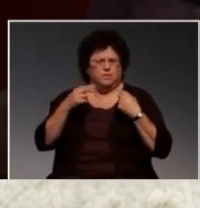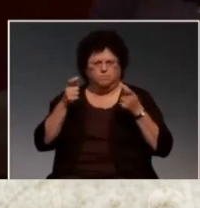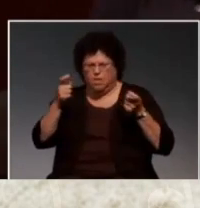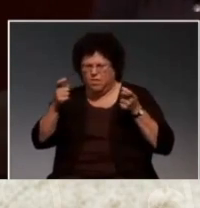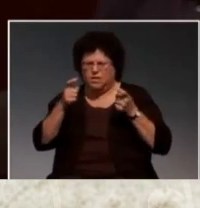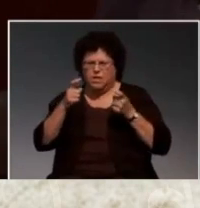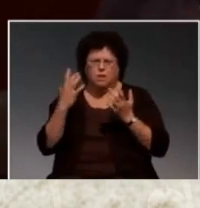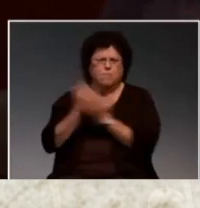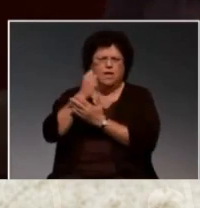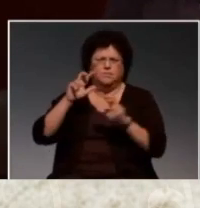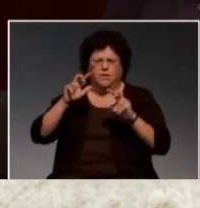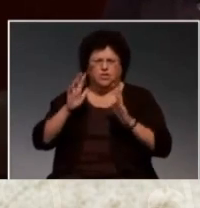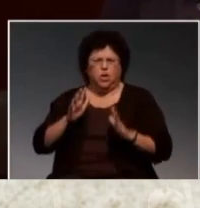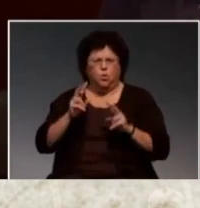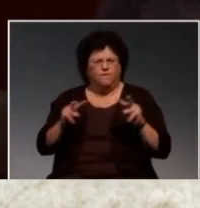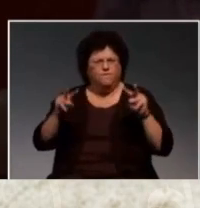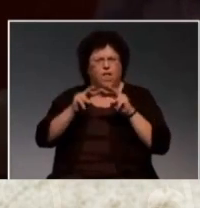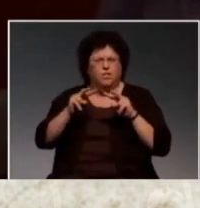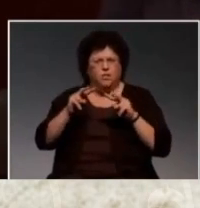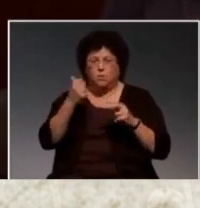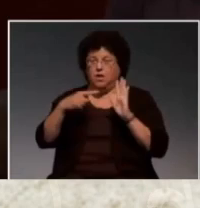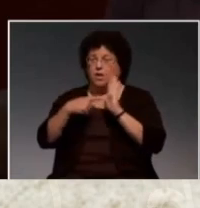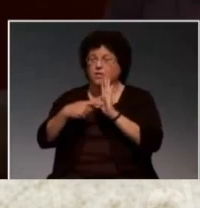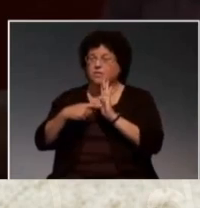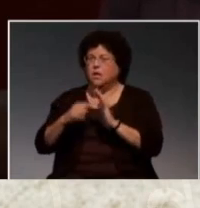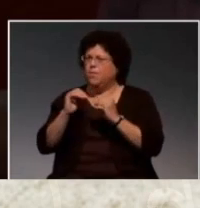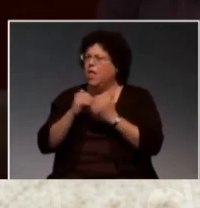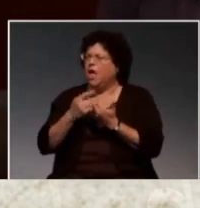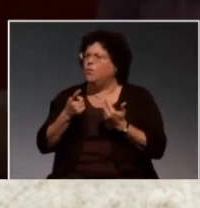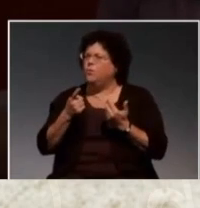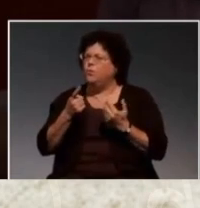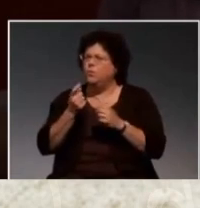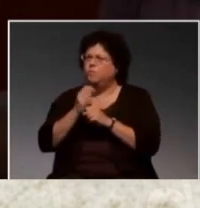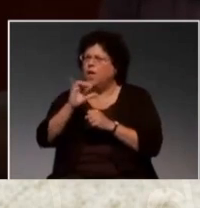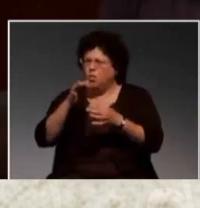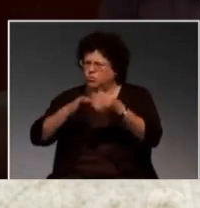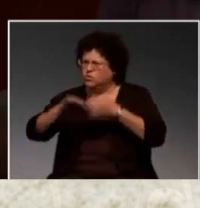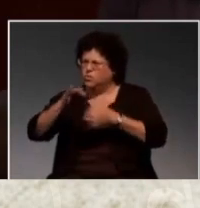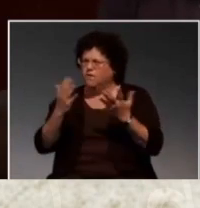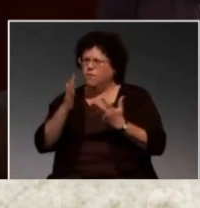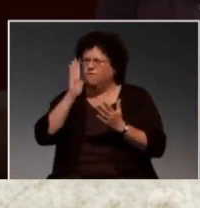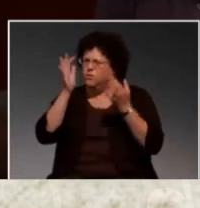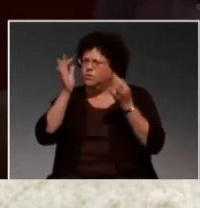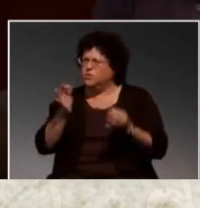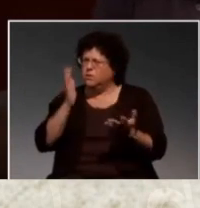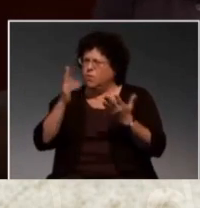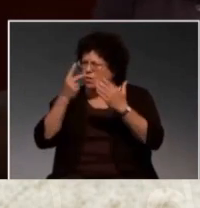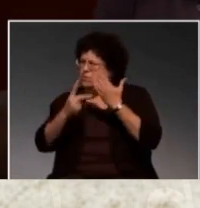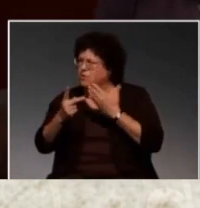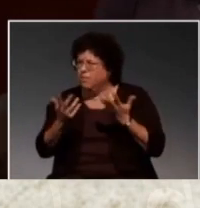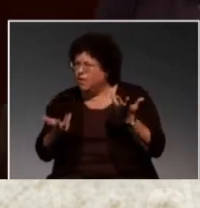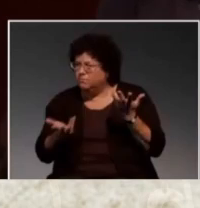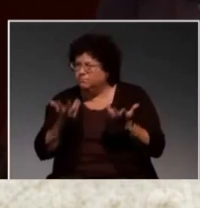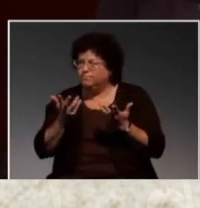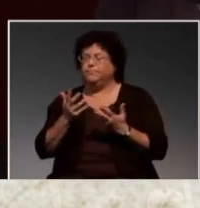that he was about to do something which could change the face of the EV world forever. Sadly, he didn't say what, other than patents, but we